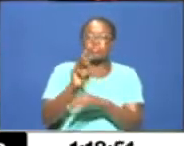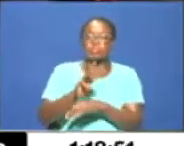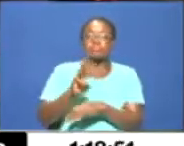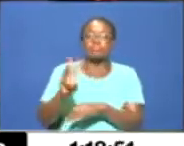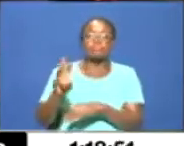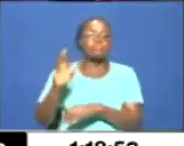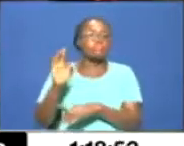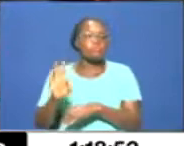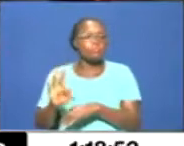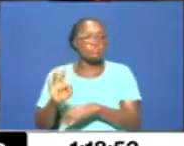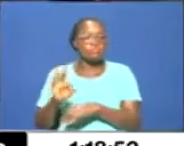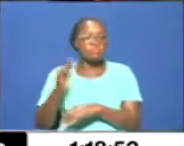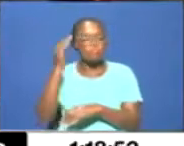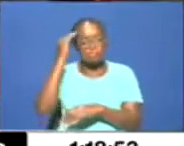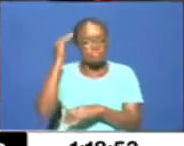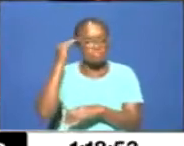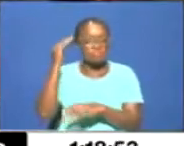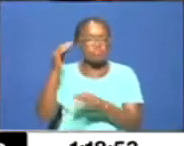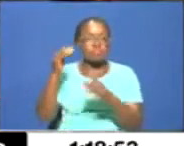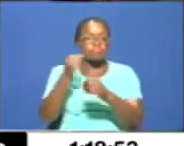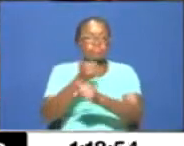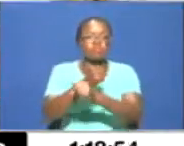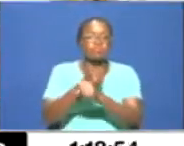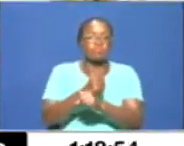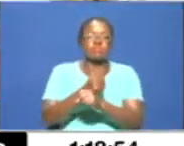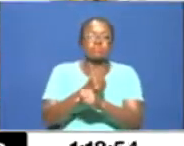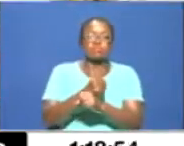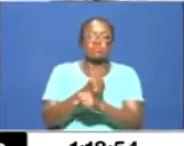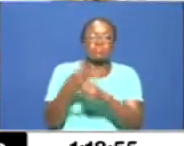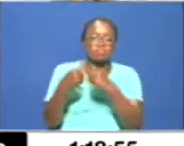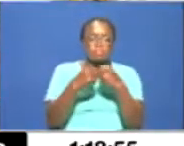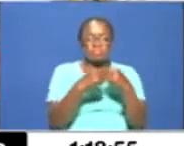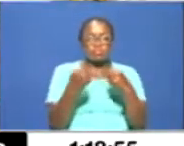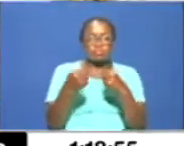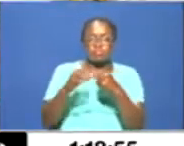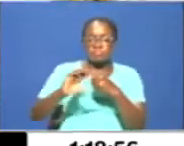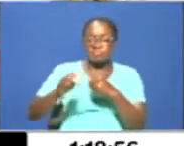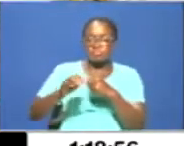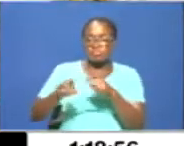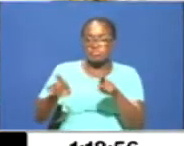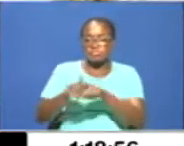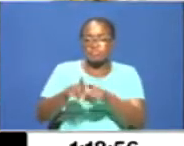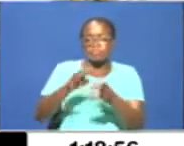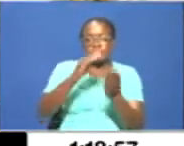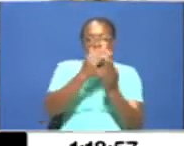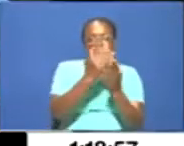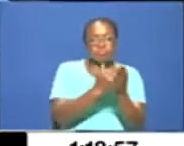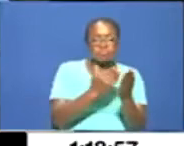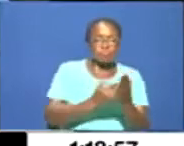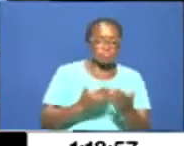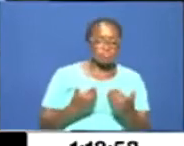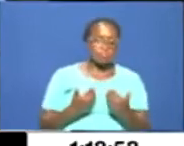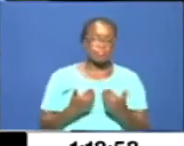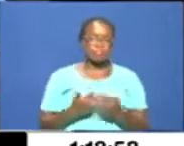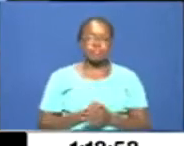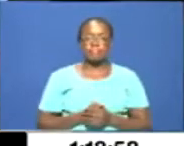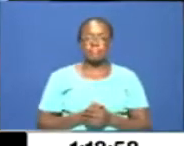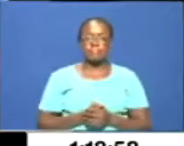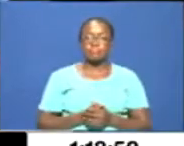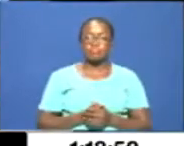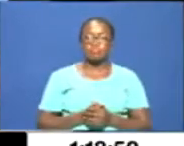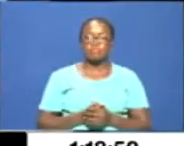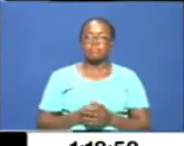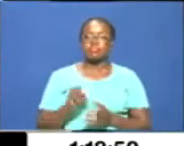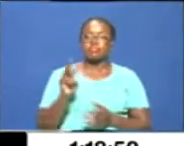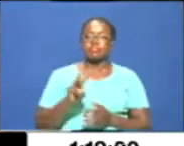of Conservation Jackson Kiplagat is challenging other counties to set up similar programs. We as